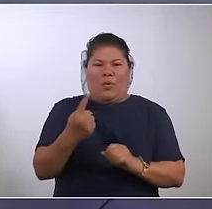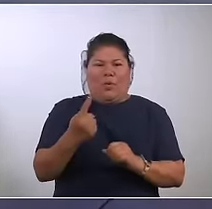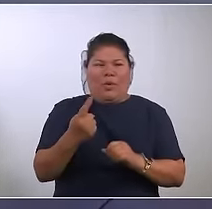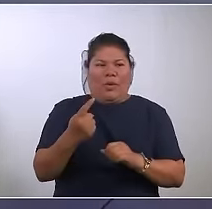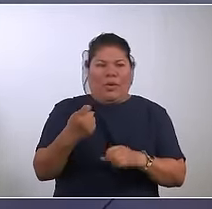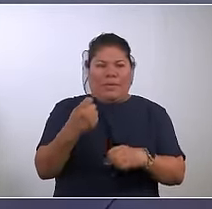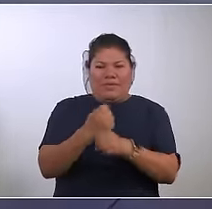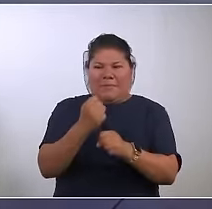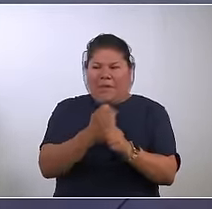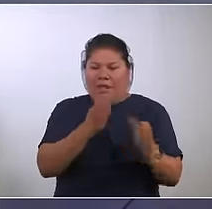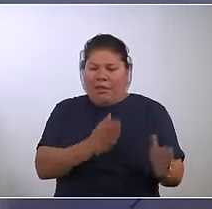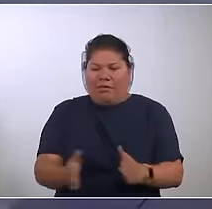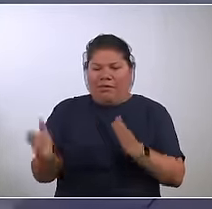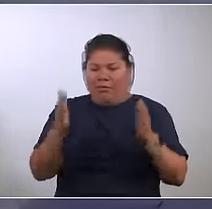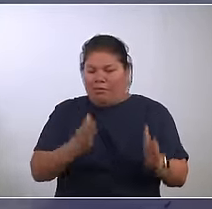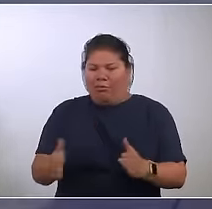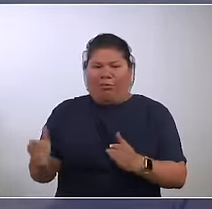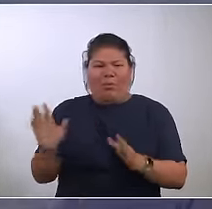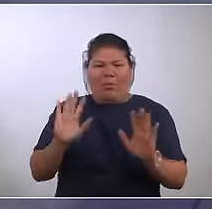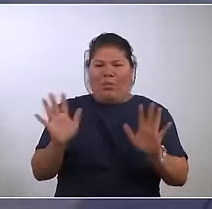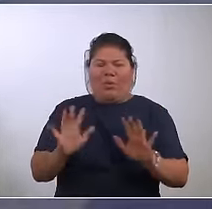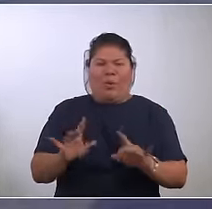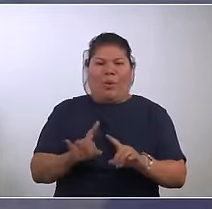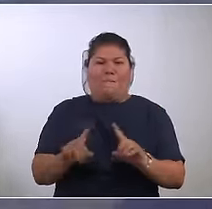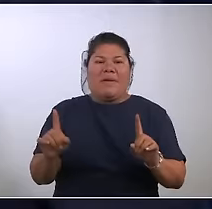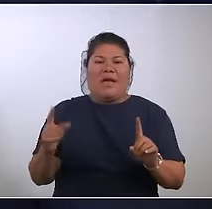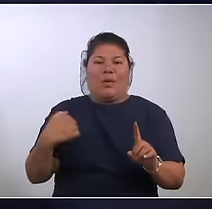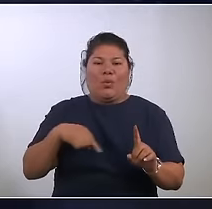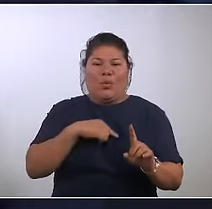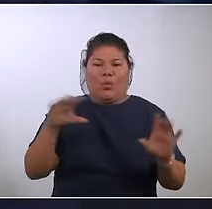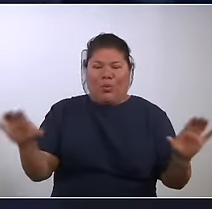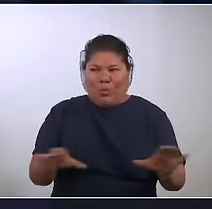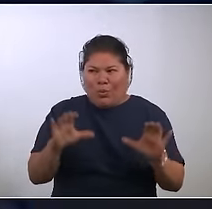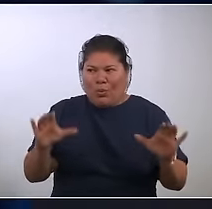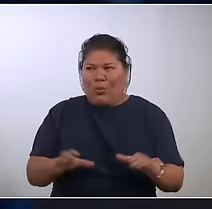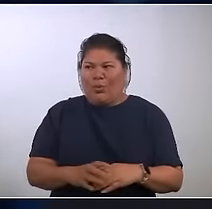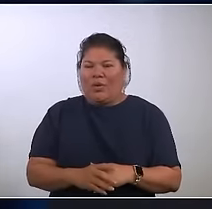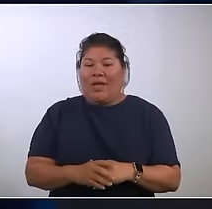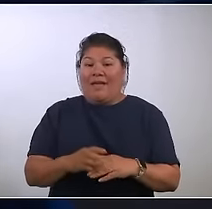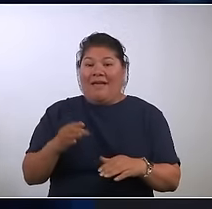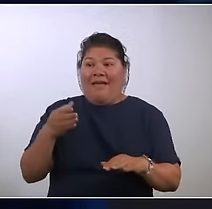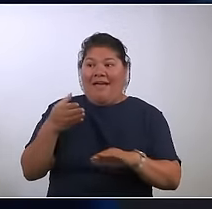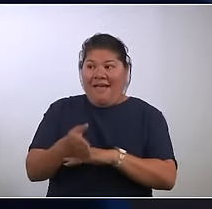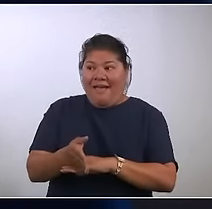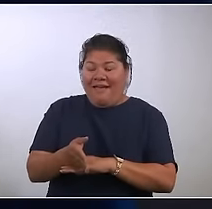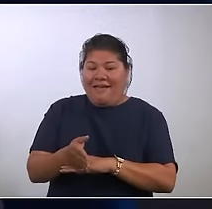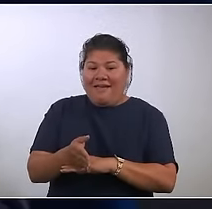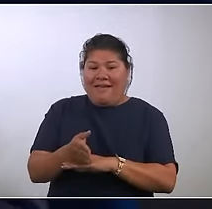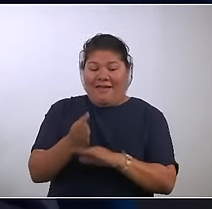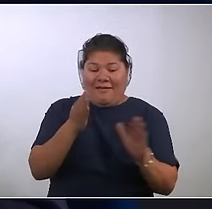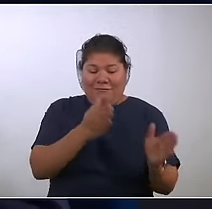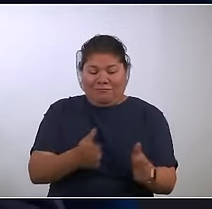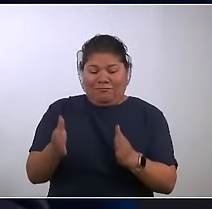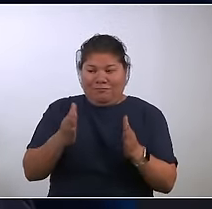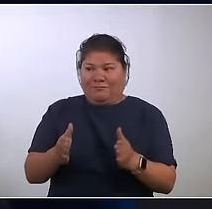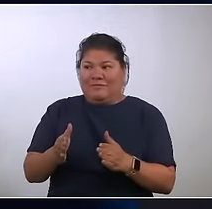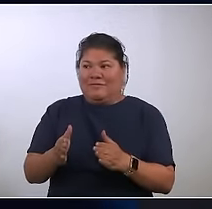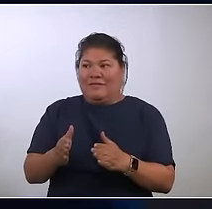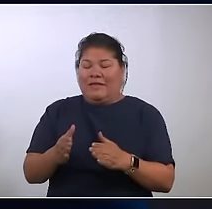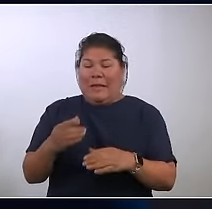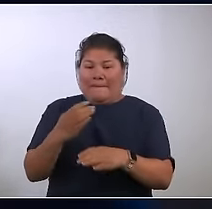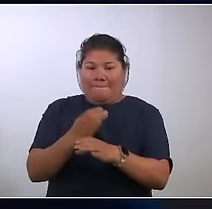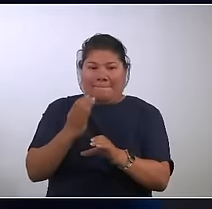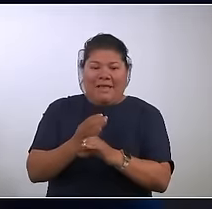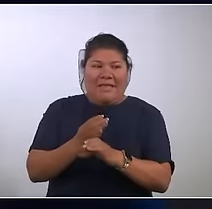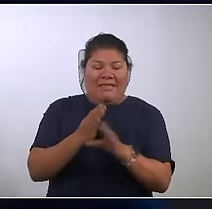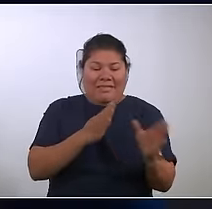crear orden. With just creating order. Lo que vamos a hacer. What we're going to do. Después de haber estructurado. After restructuring. Y